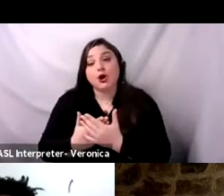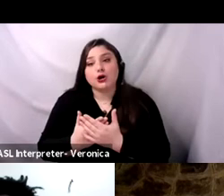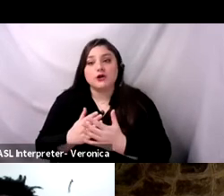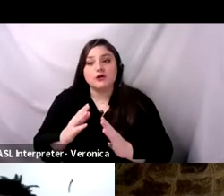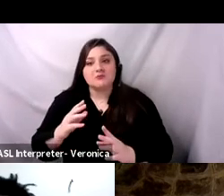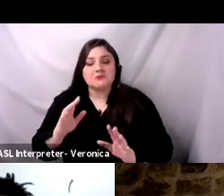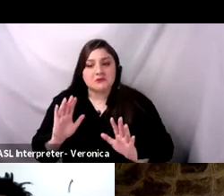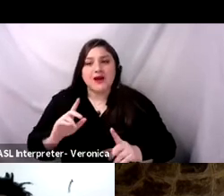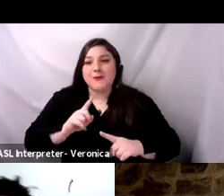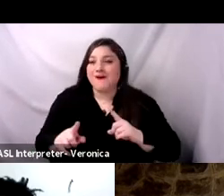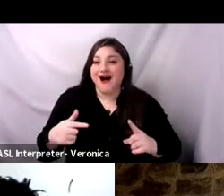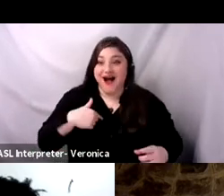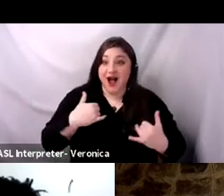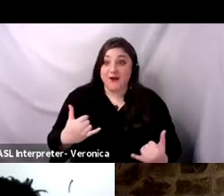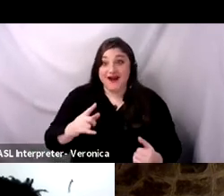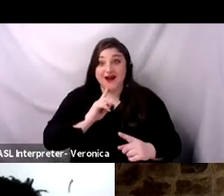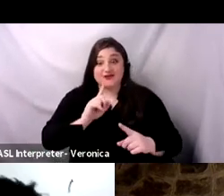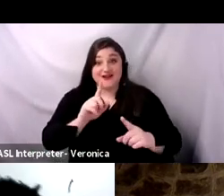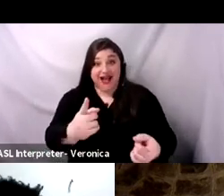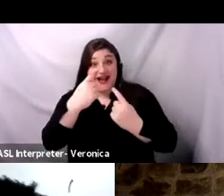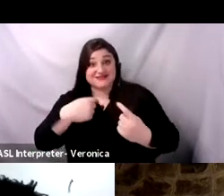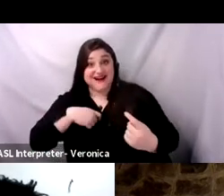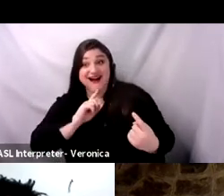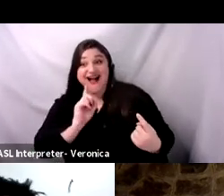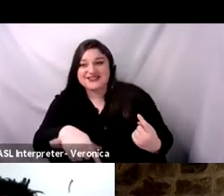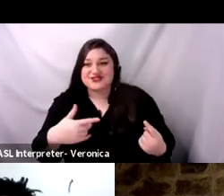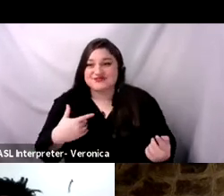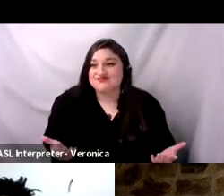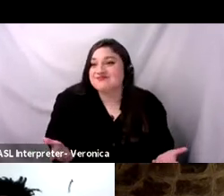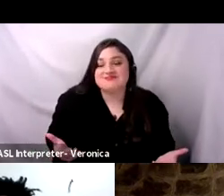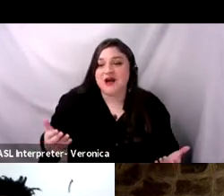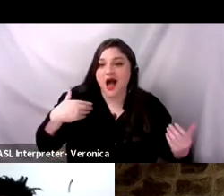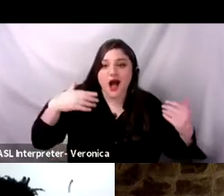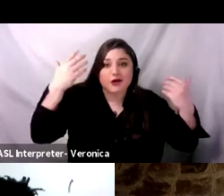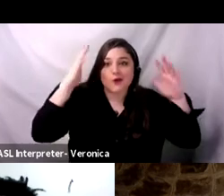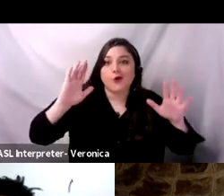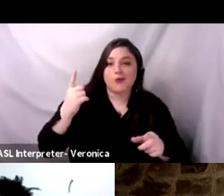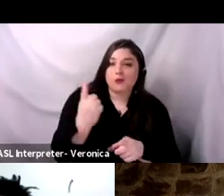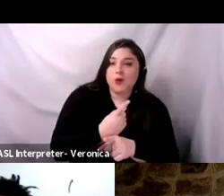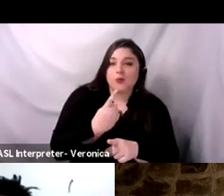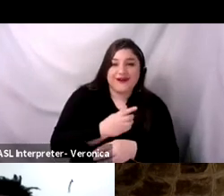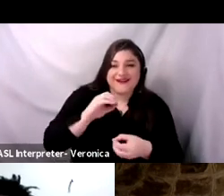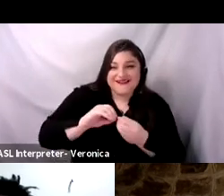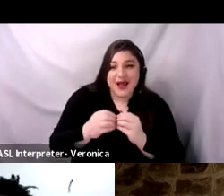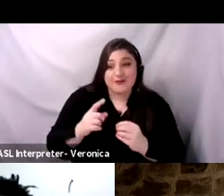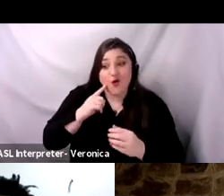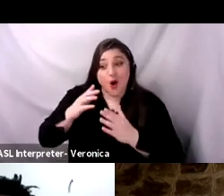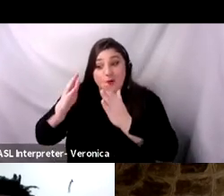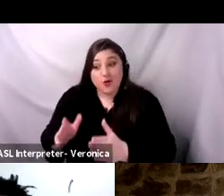I feel like it's will work for anybody who is working there at the